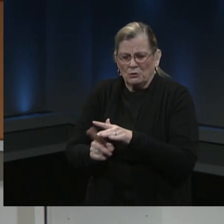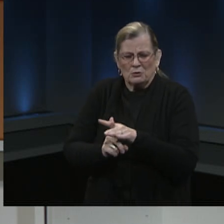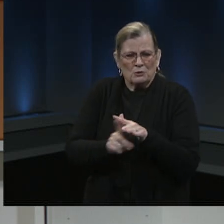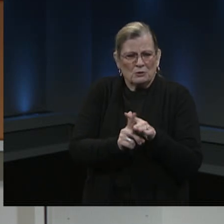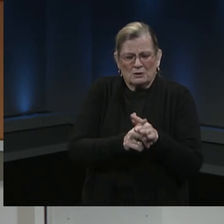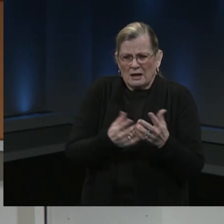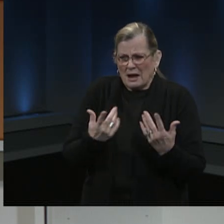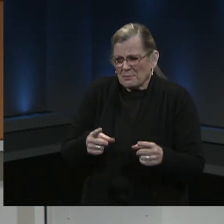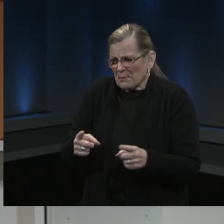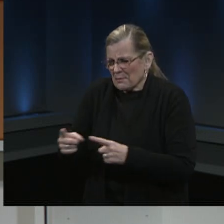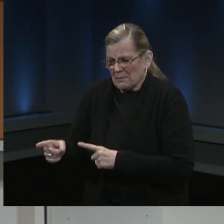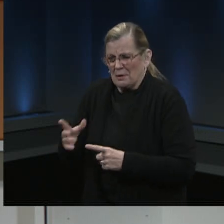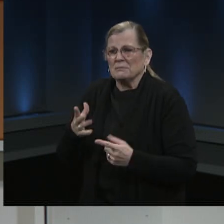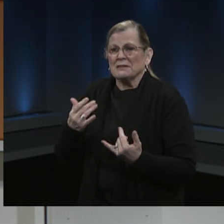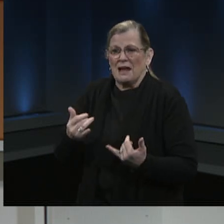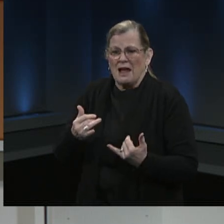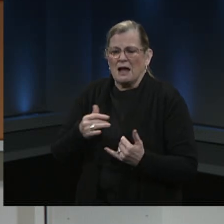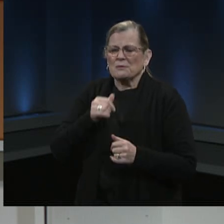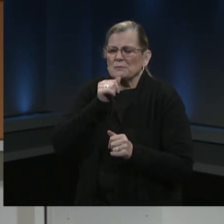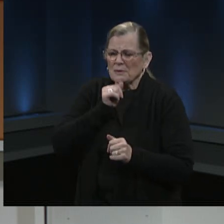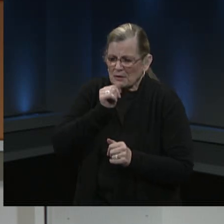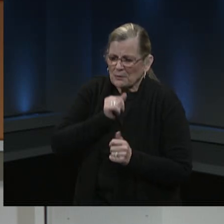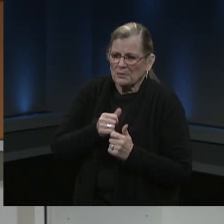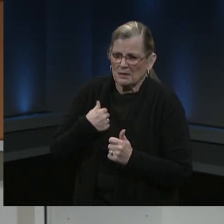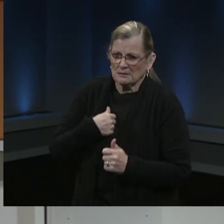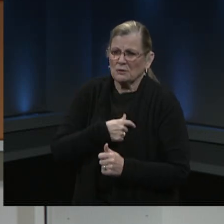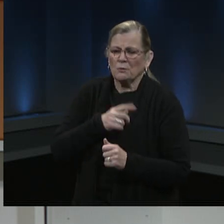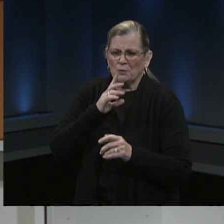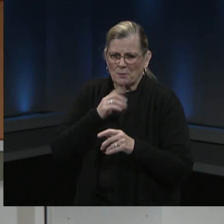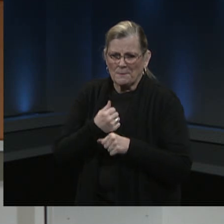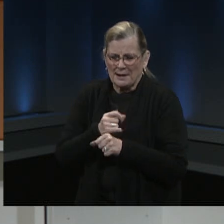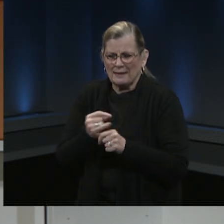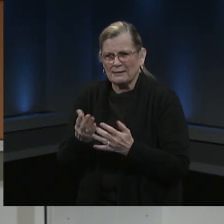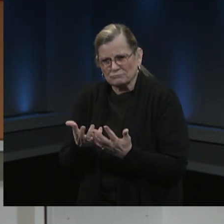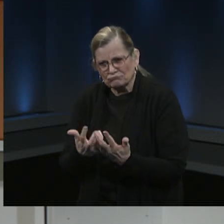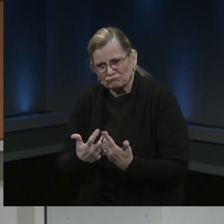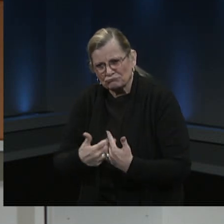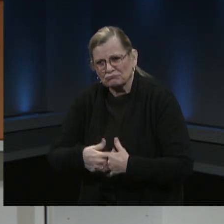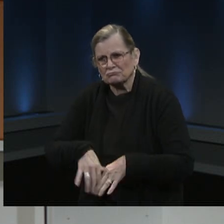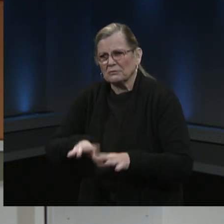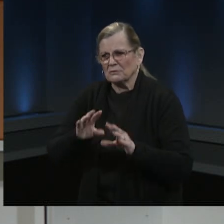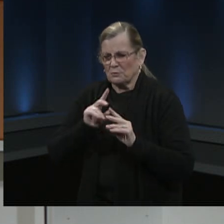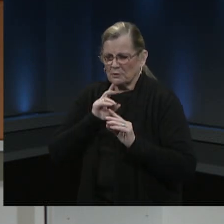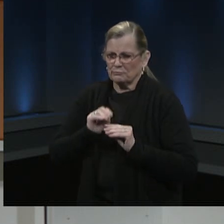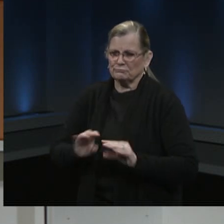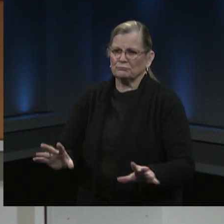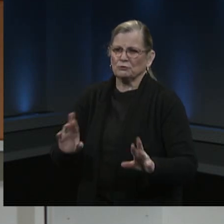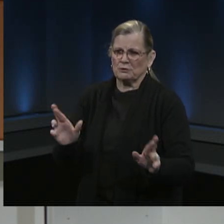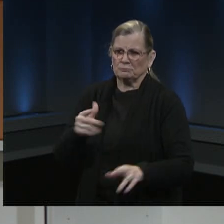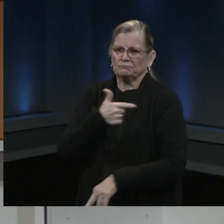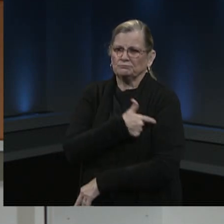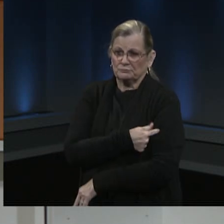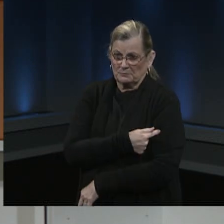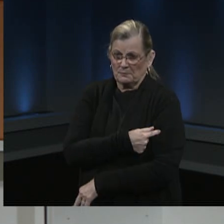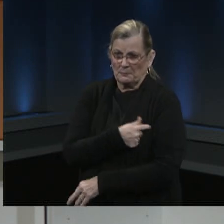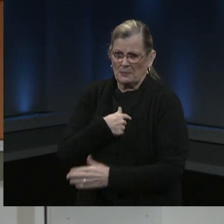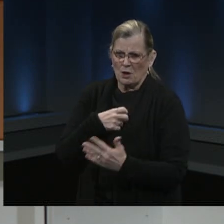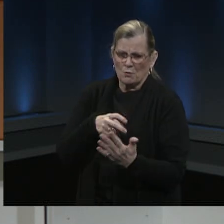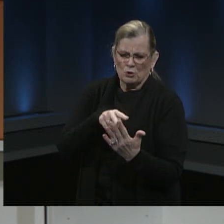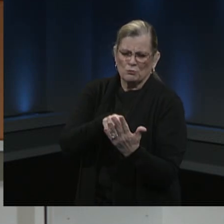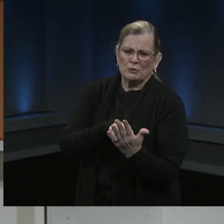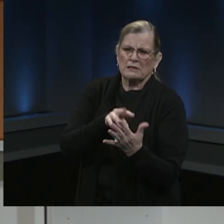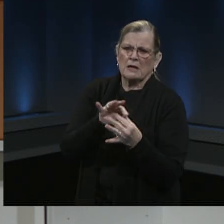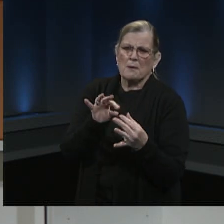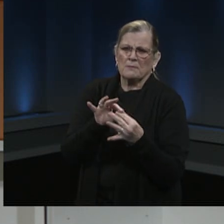of vaccinating Virginia. I do want to read a few comments from ANOVA for the first day of vaccine registration